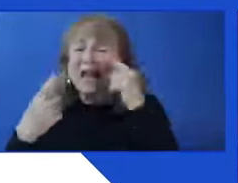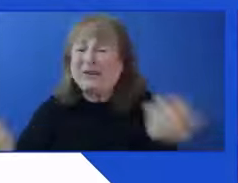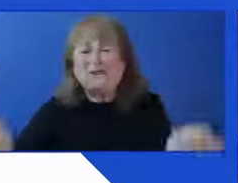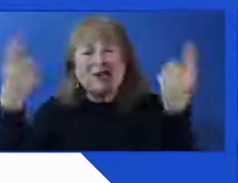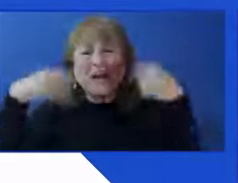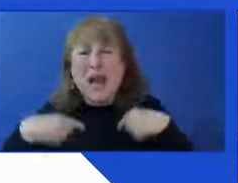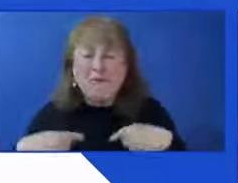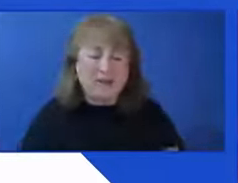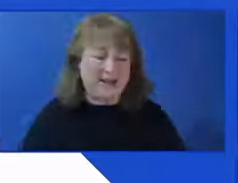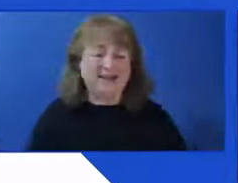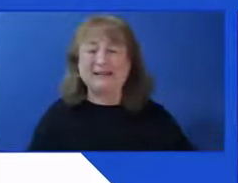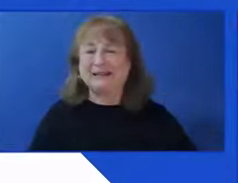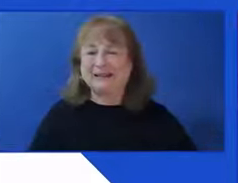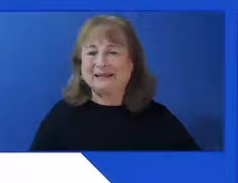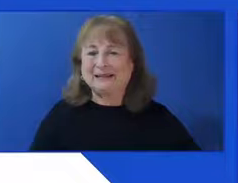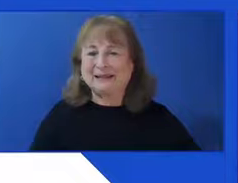coming.